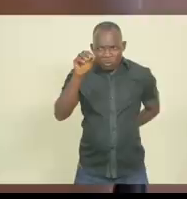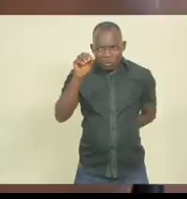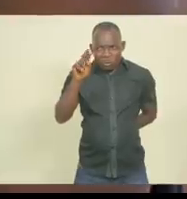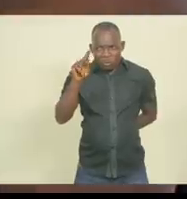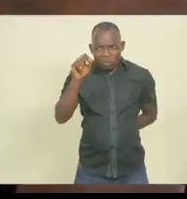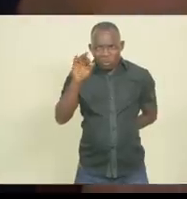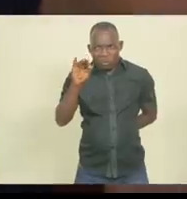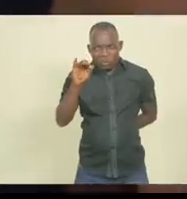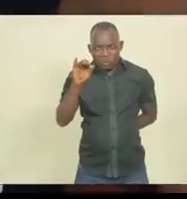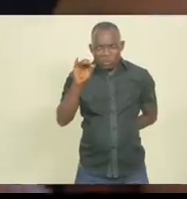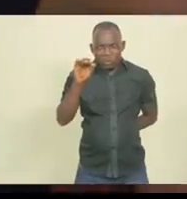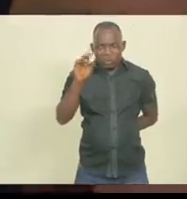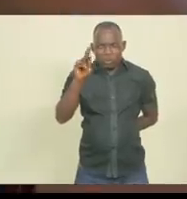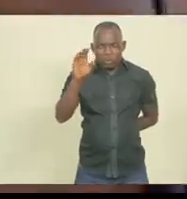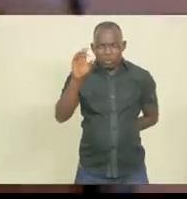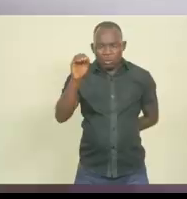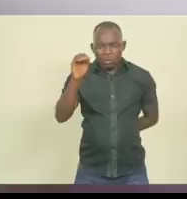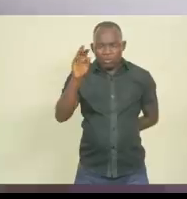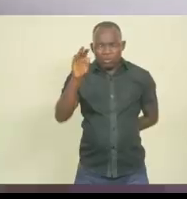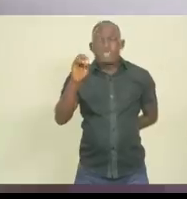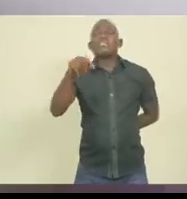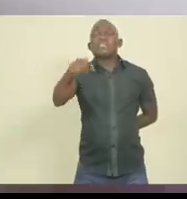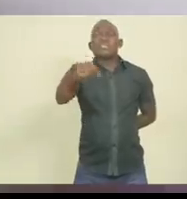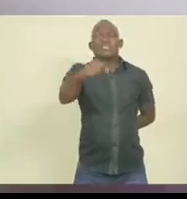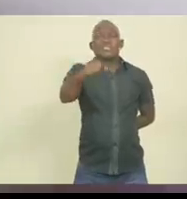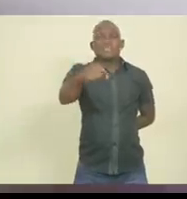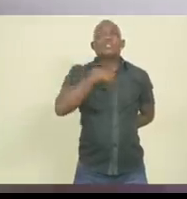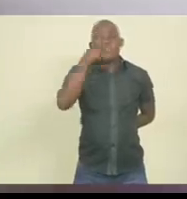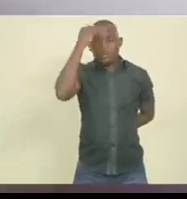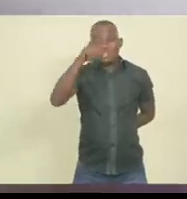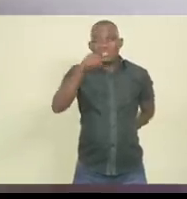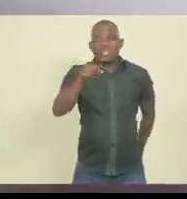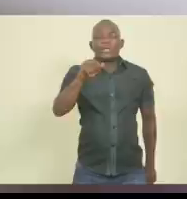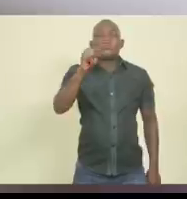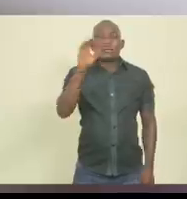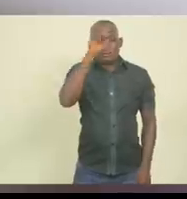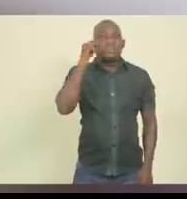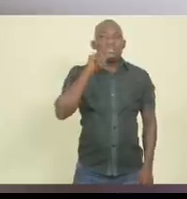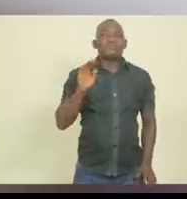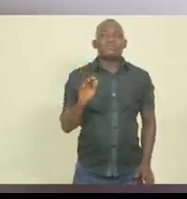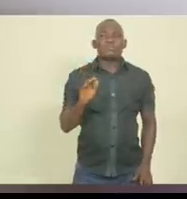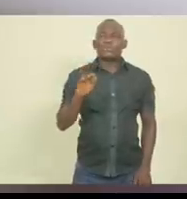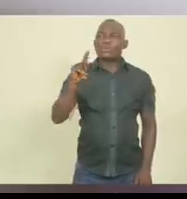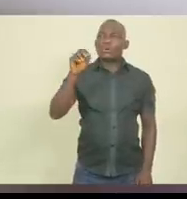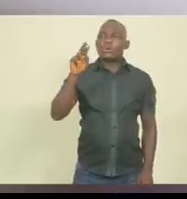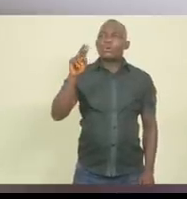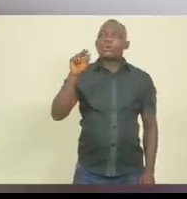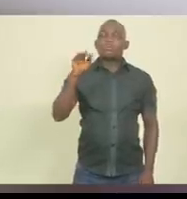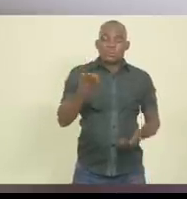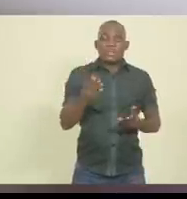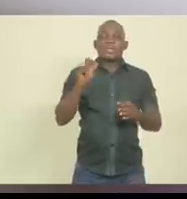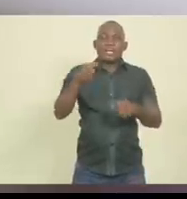KORKOR something. KORKOR COFIE, yeah, I'm sure. It's KORKOR COFIE. I think we need to look for her. KORKOR COFIE. Maybe she could help